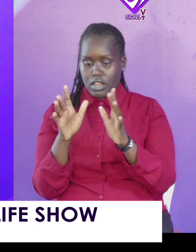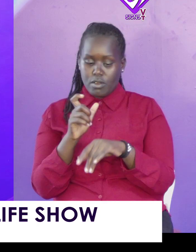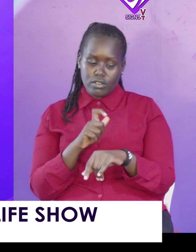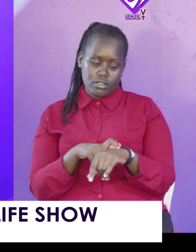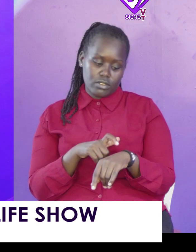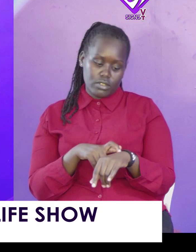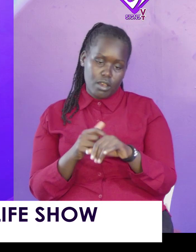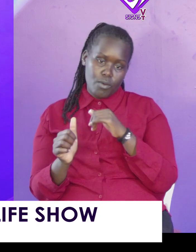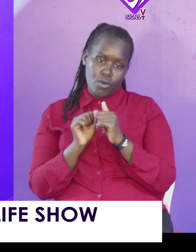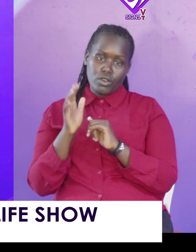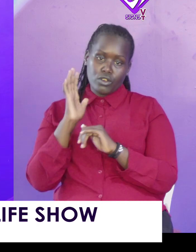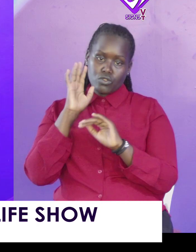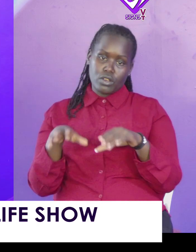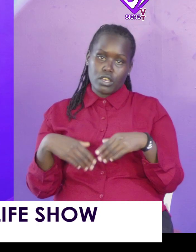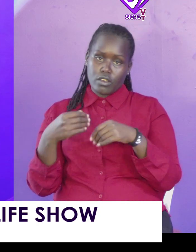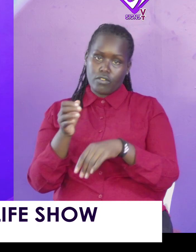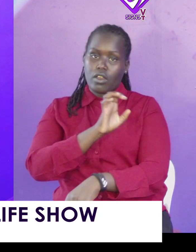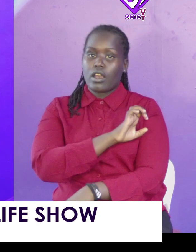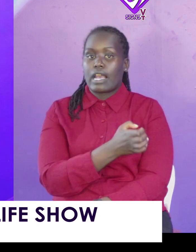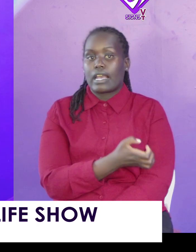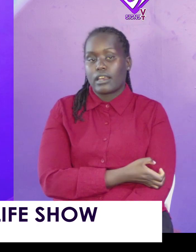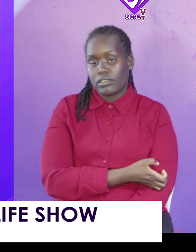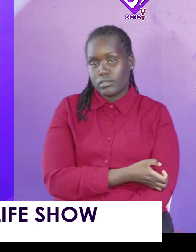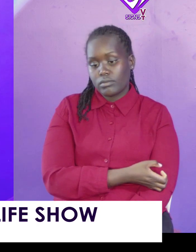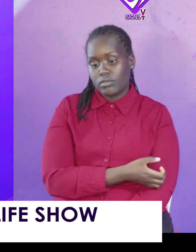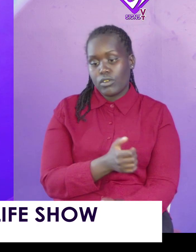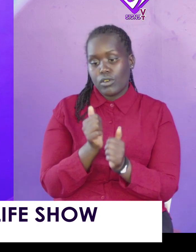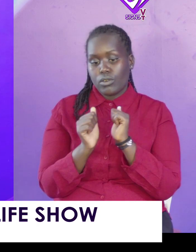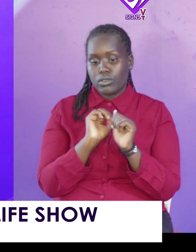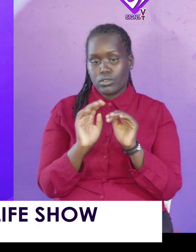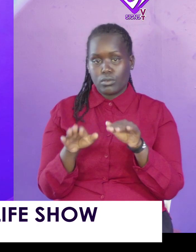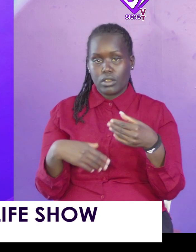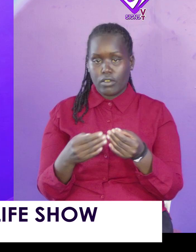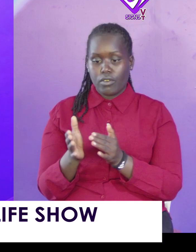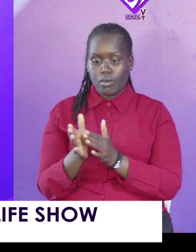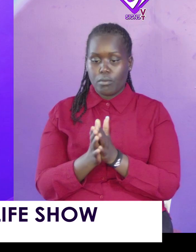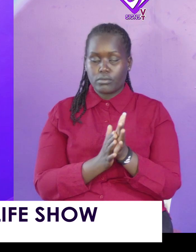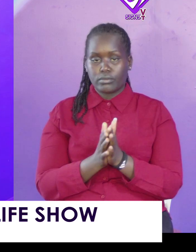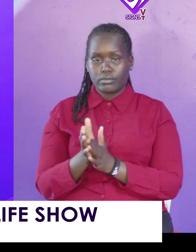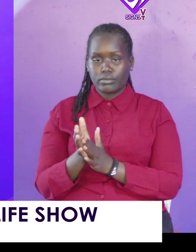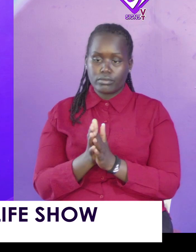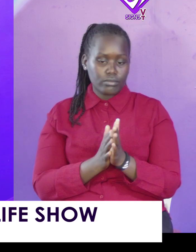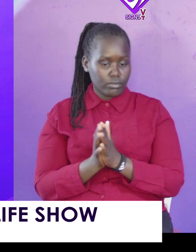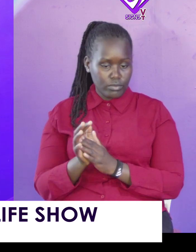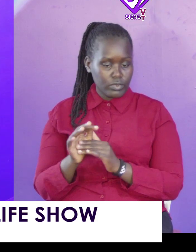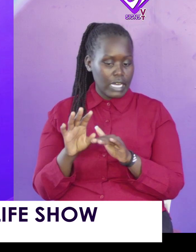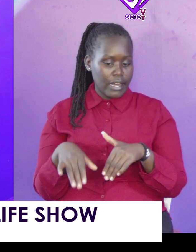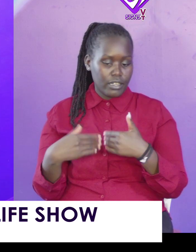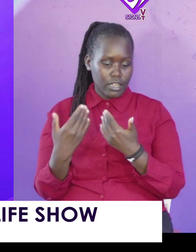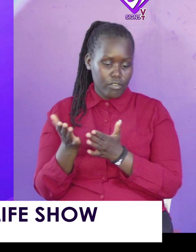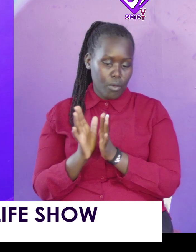period that will give you energy, that will give you motivation and give you passion